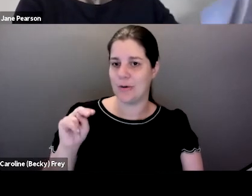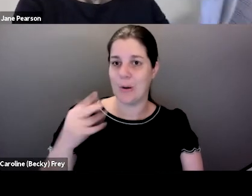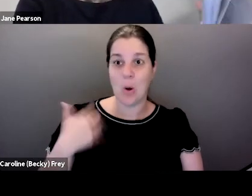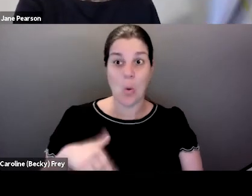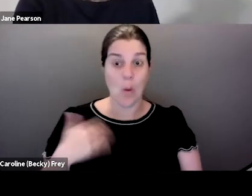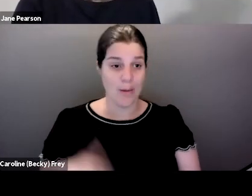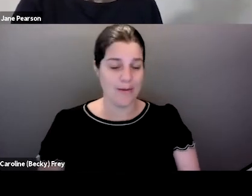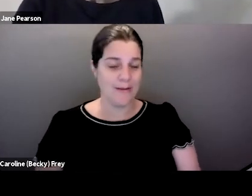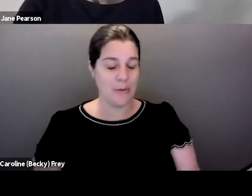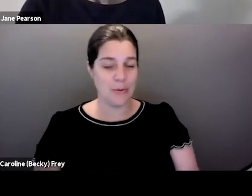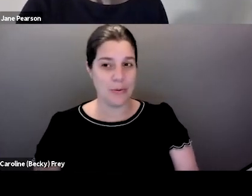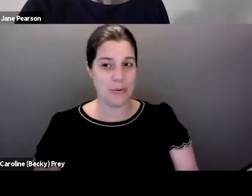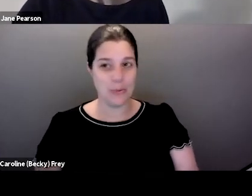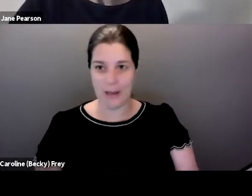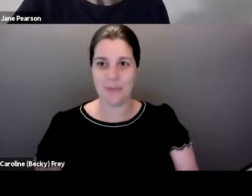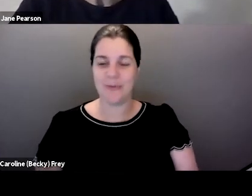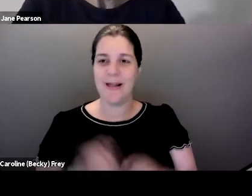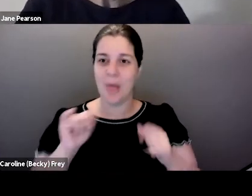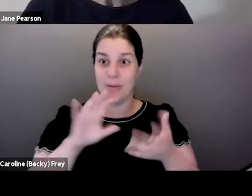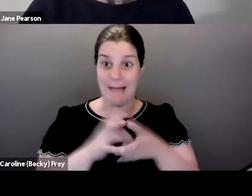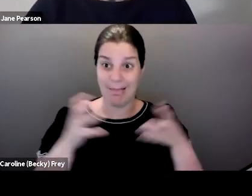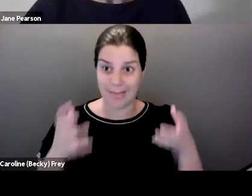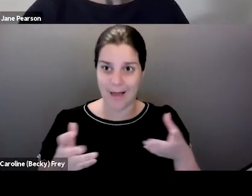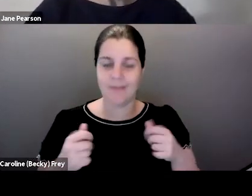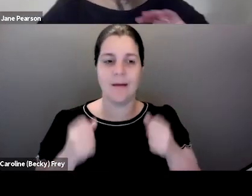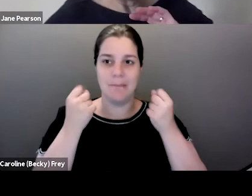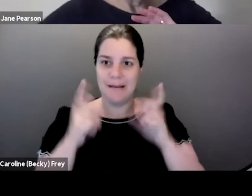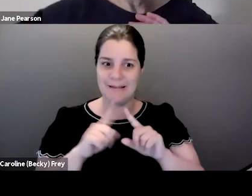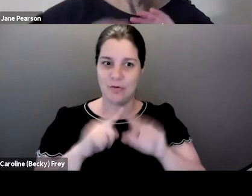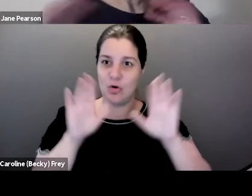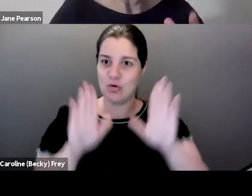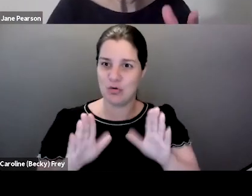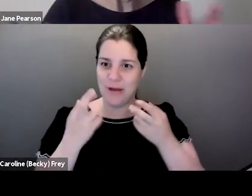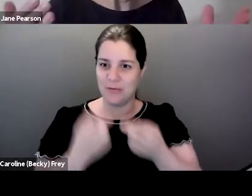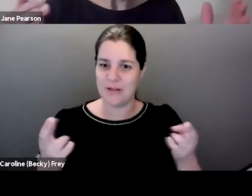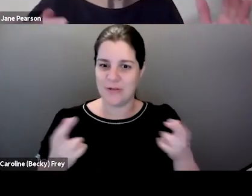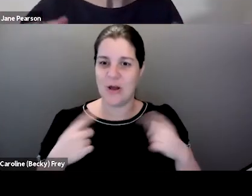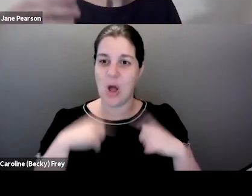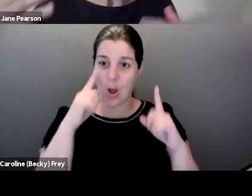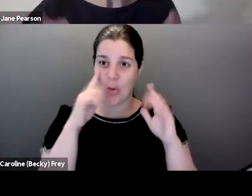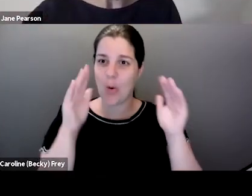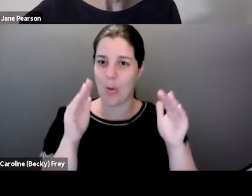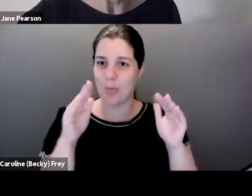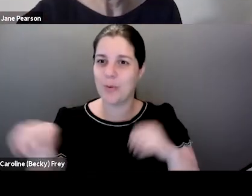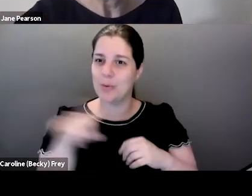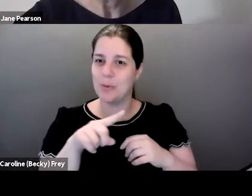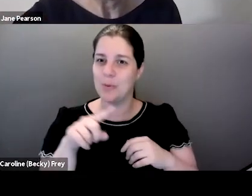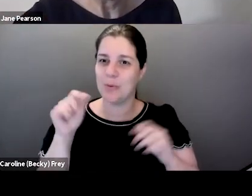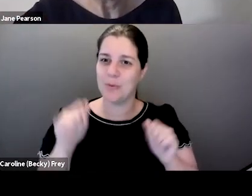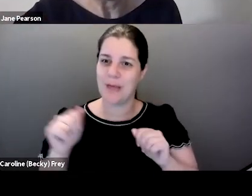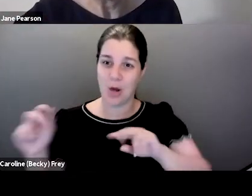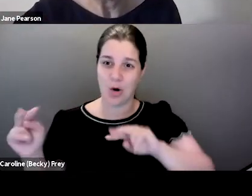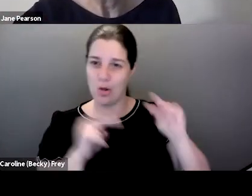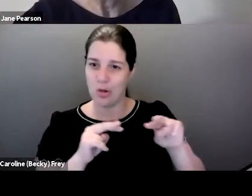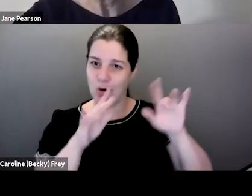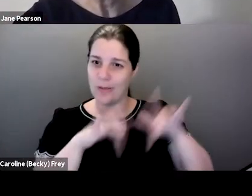Wow, that was a lot to go through and a lot of great resources. So I hope people can actually get back to the recording and hear all of